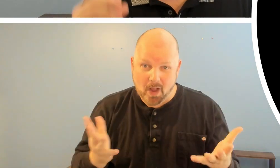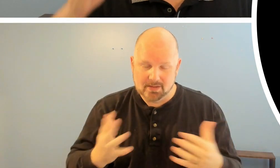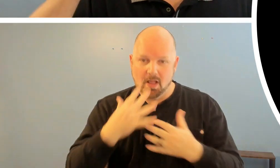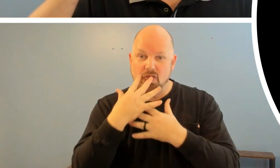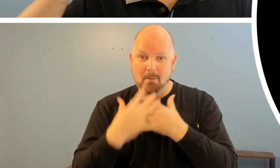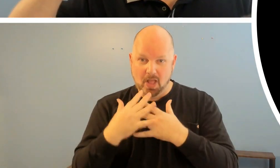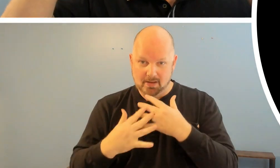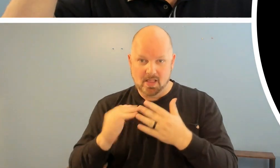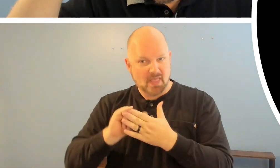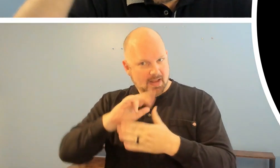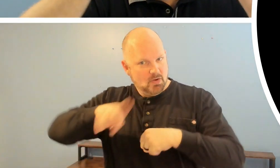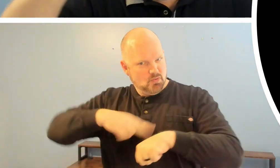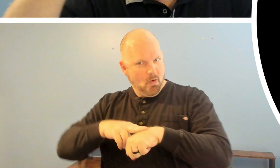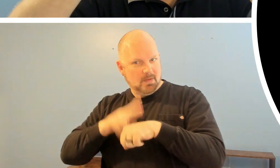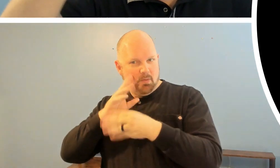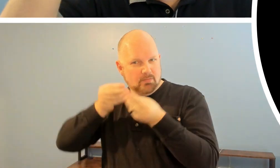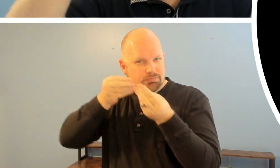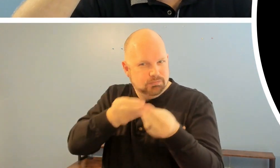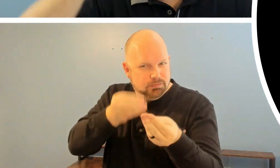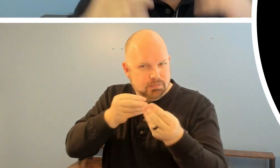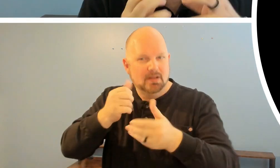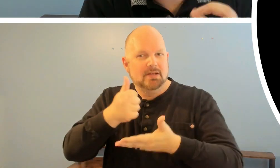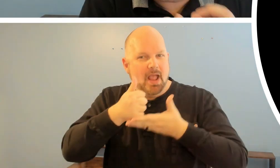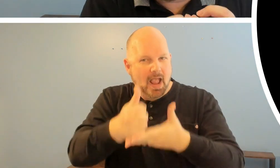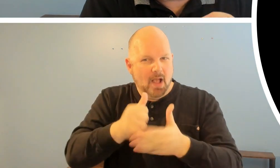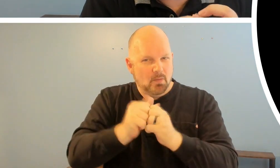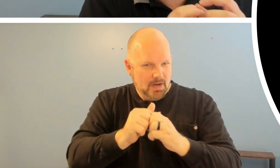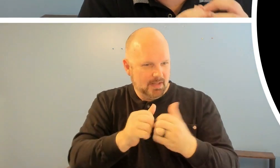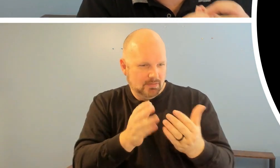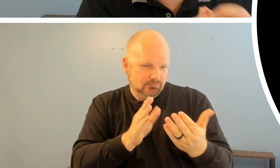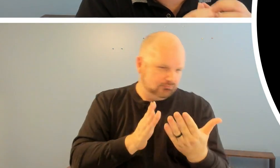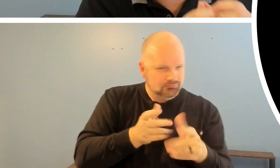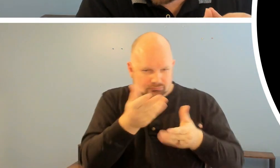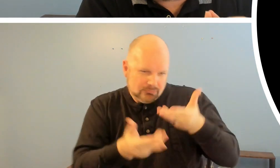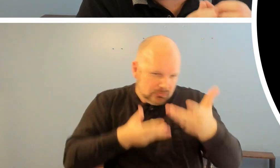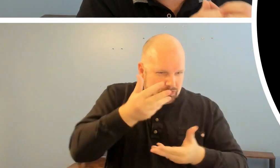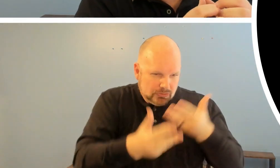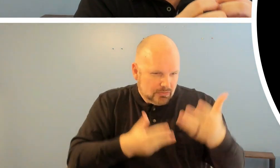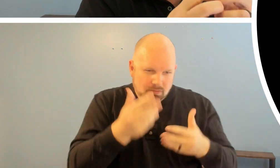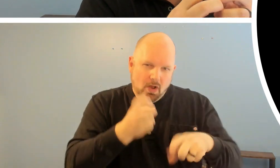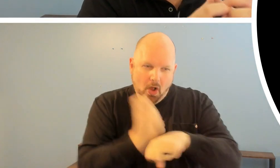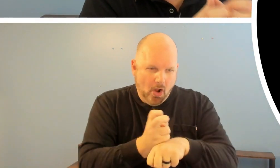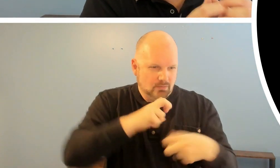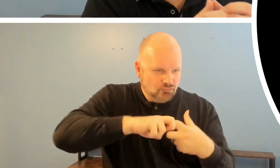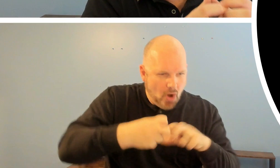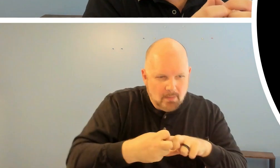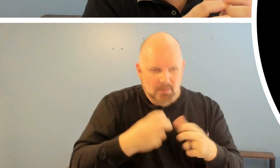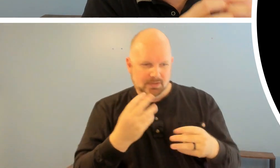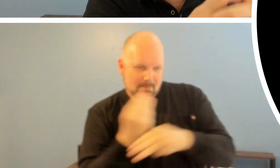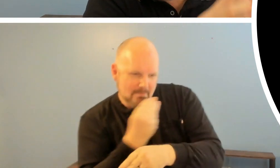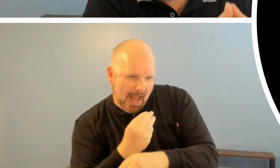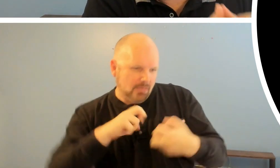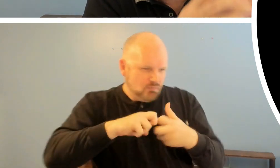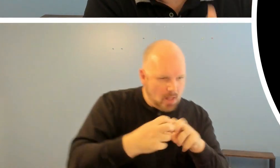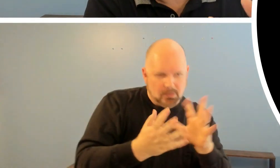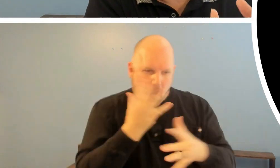is blood that normally pumps into the front of your brain to help you deal with difficult problems and work out solutions and